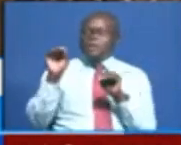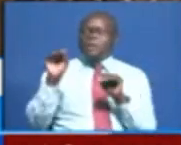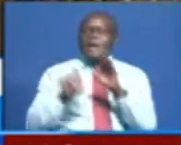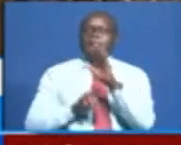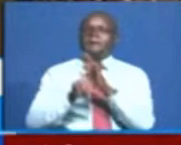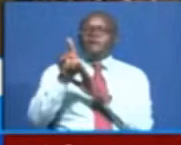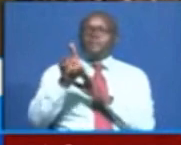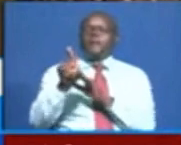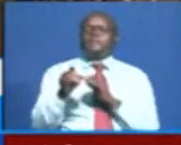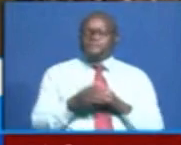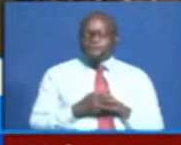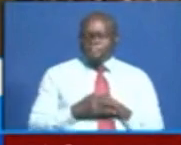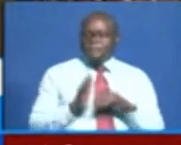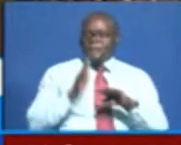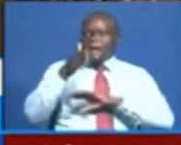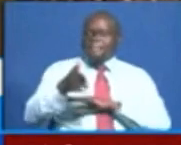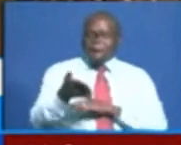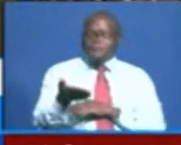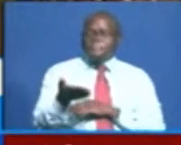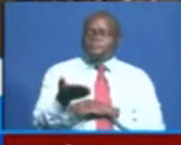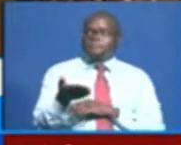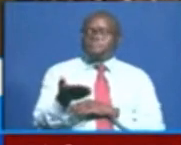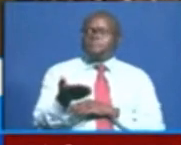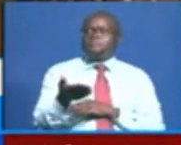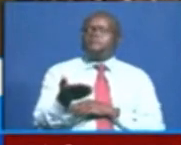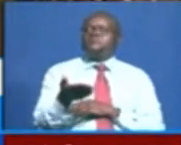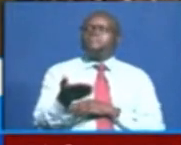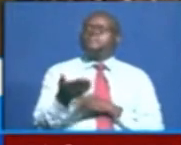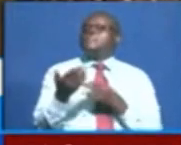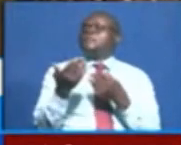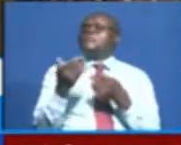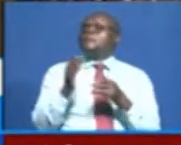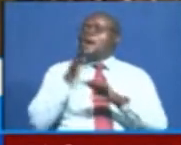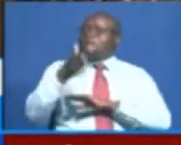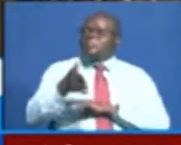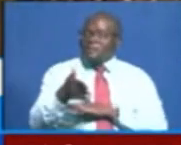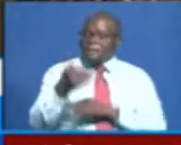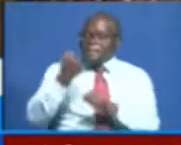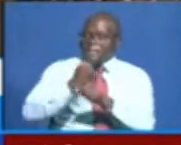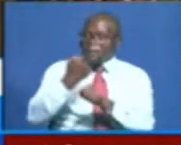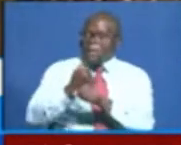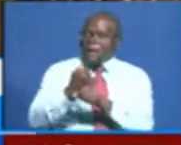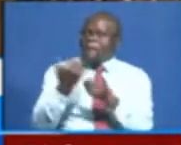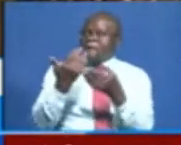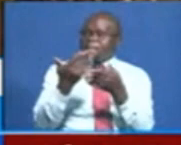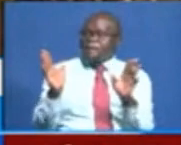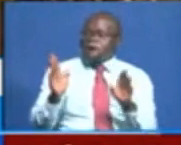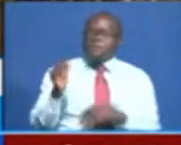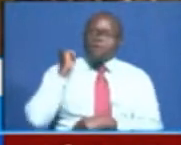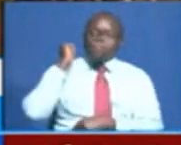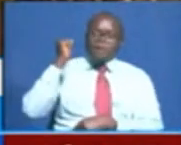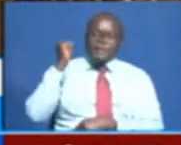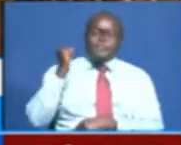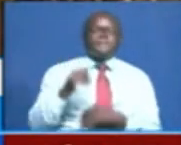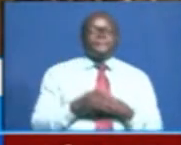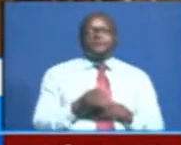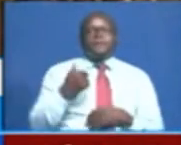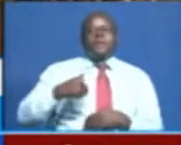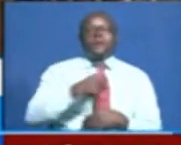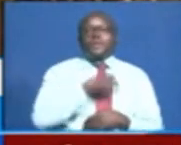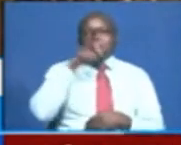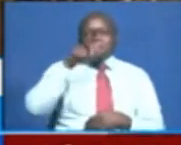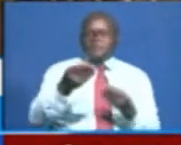phases after the delicate ballet dance of politics. We have to